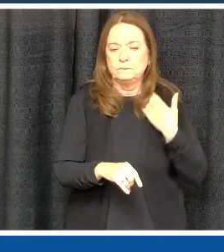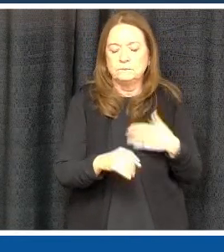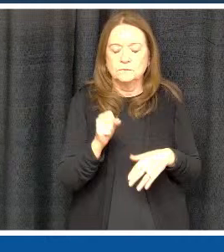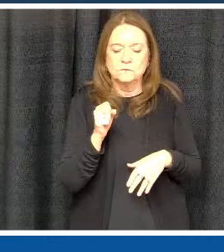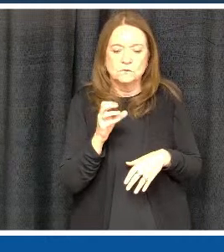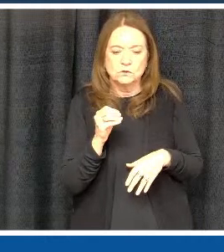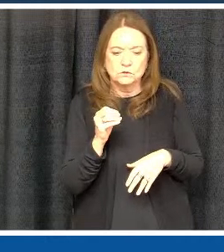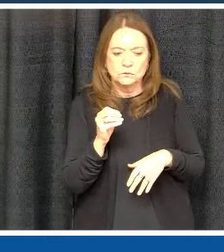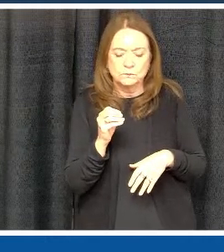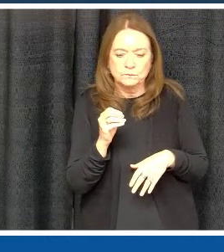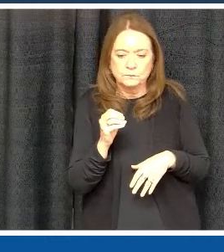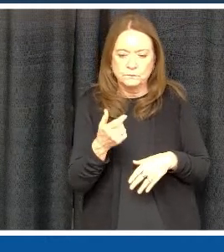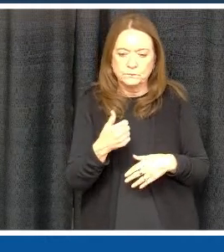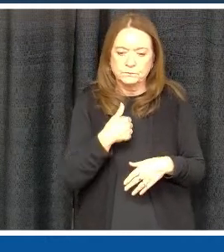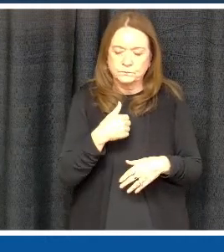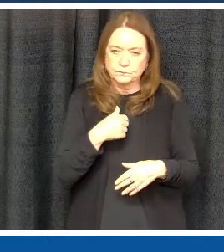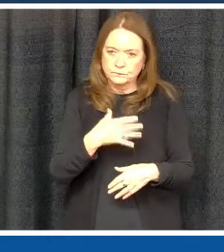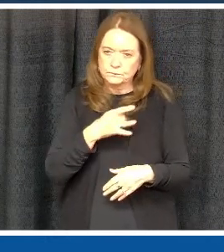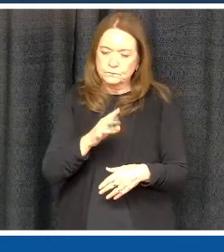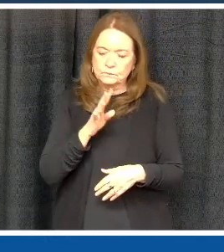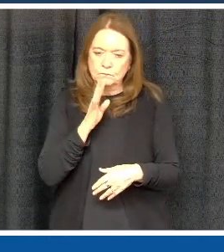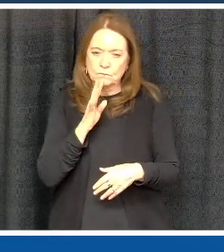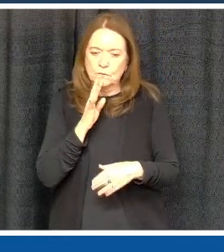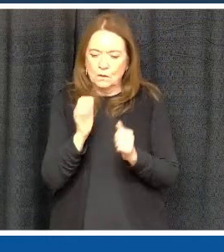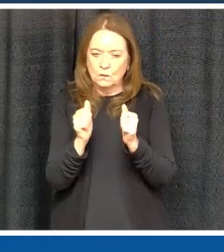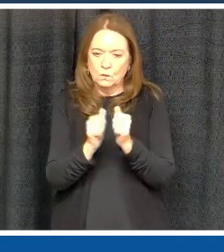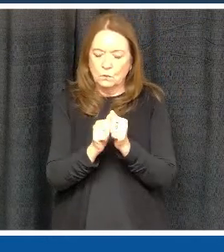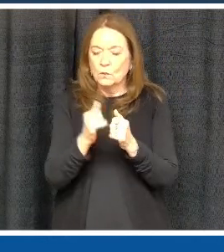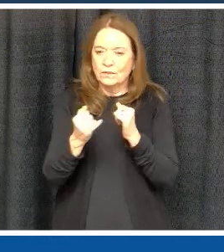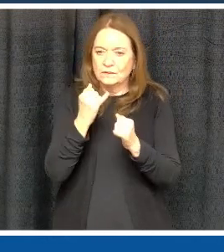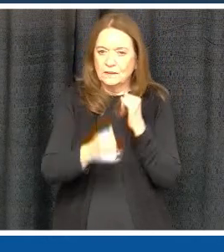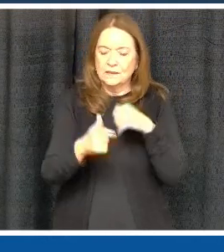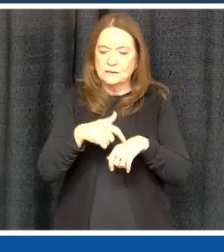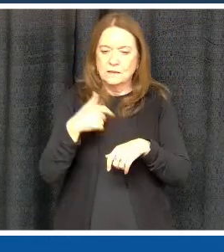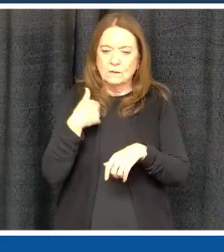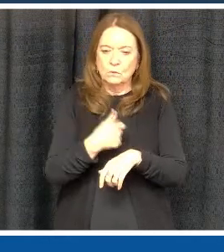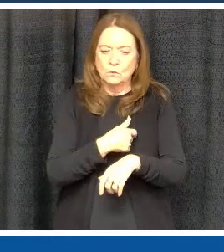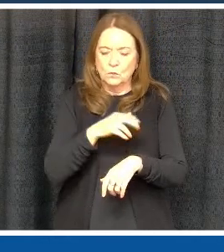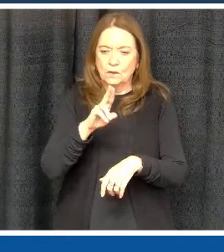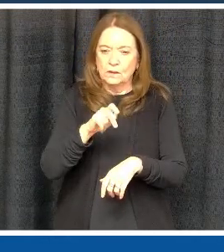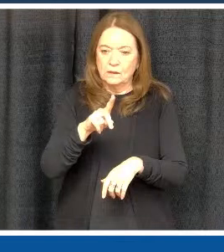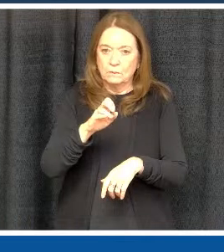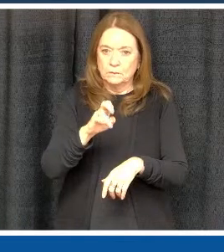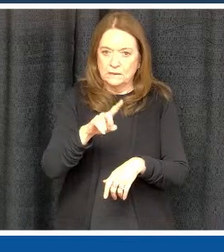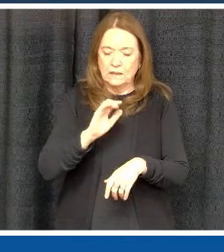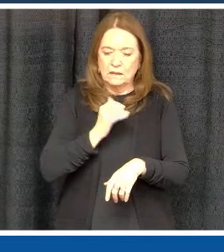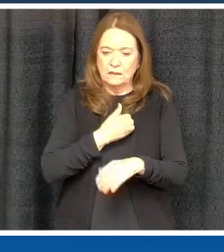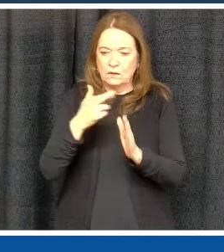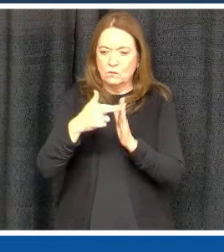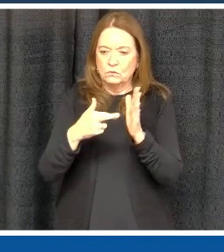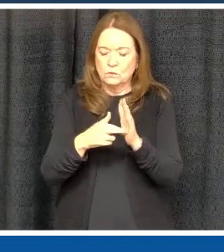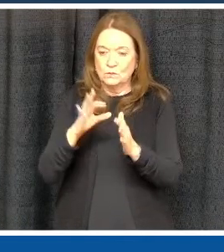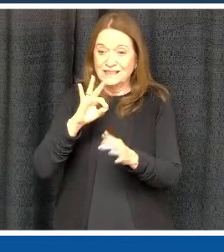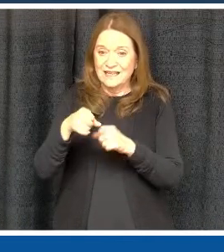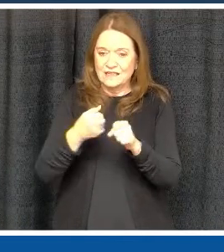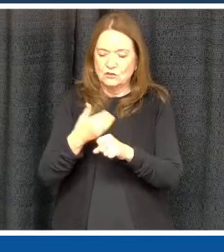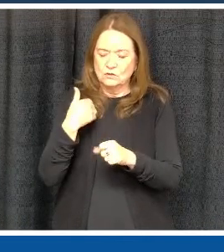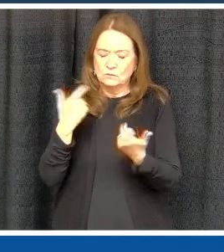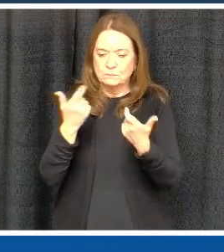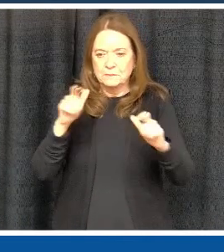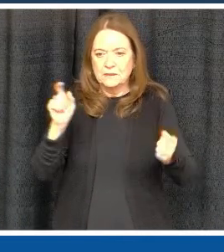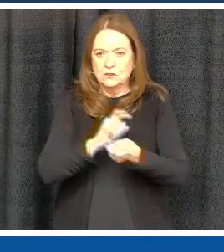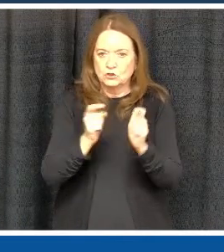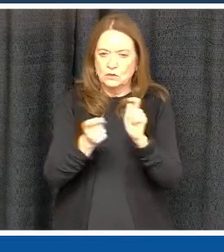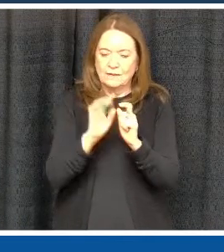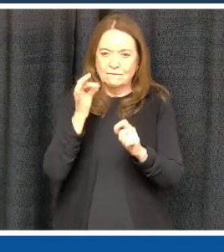So I would like to talk, the last time we updated our ordinance was 9 years ago, and there's been major changes in federal